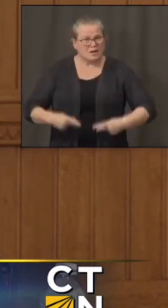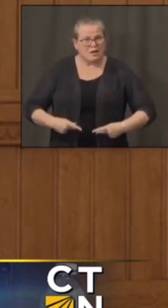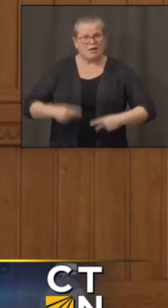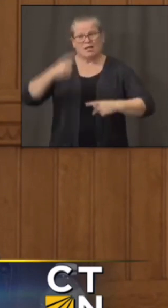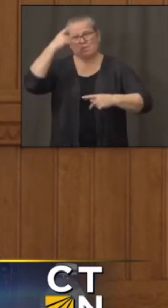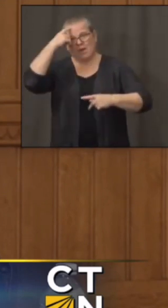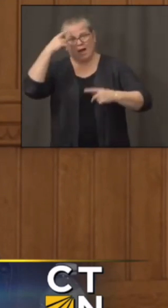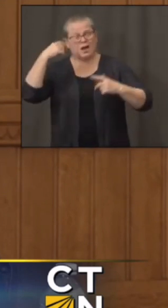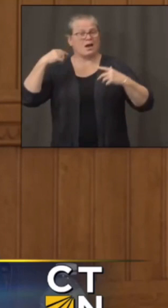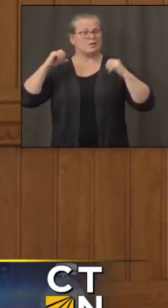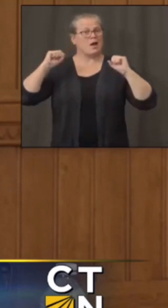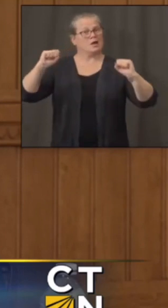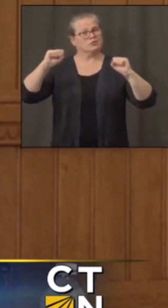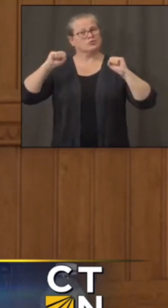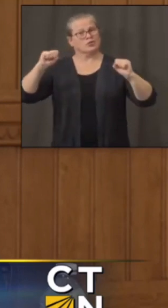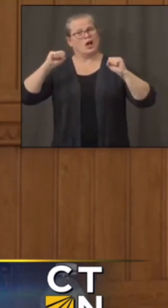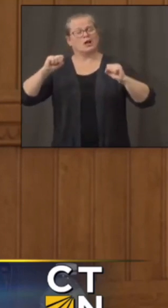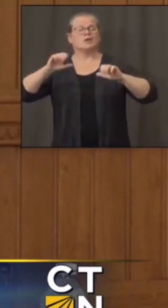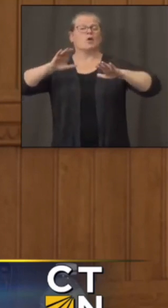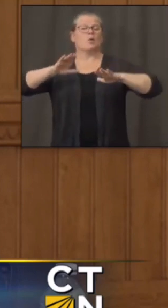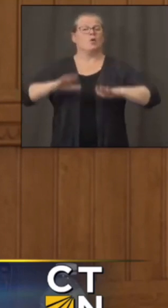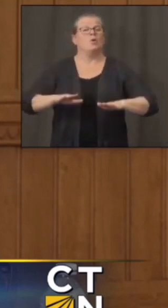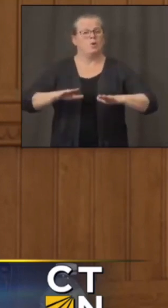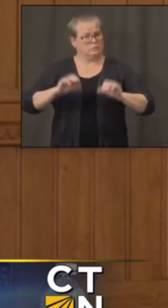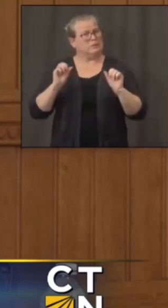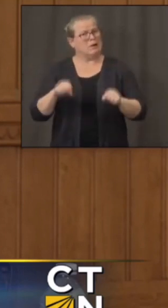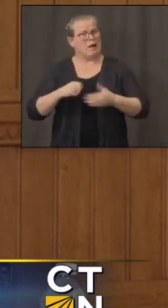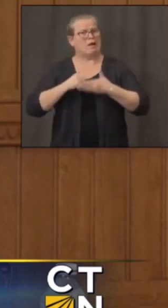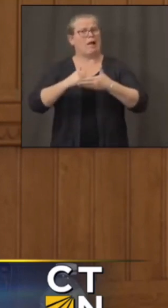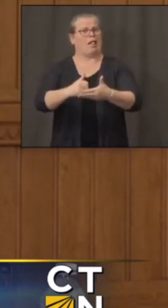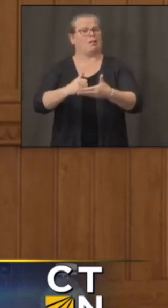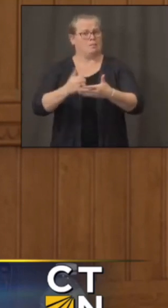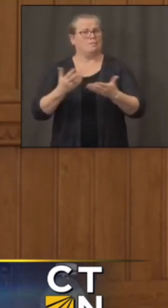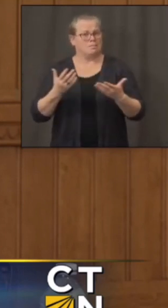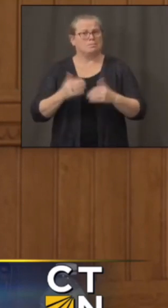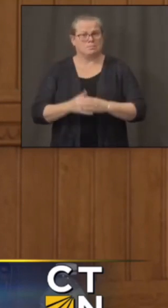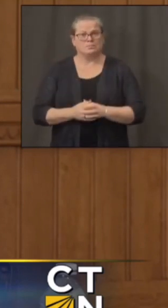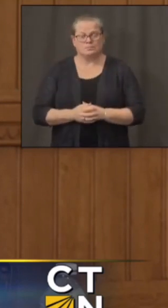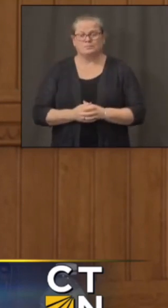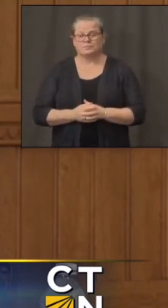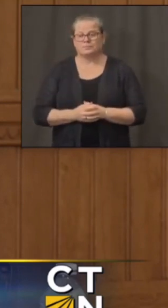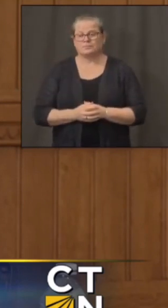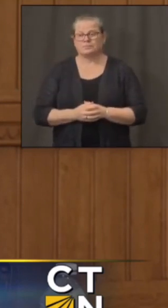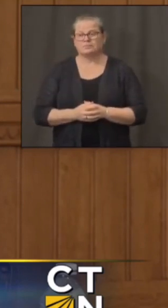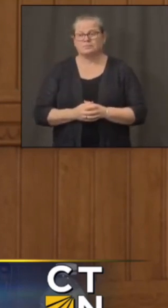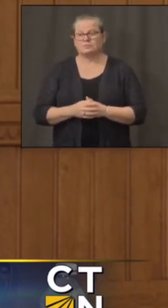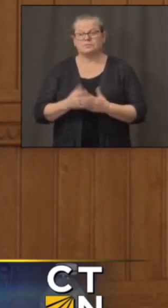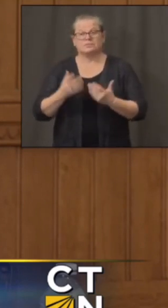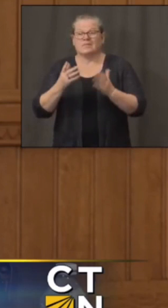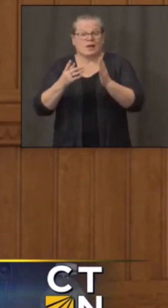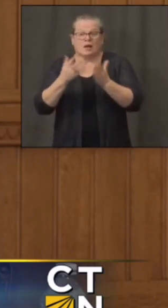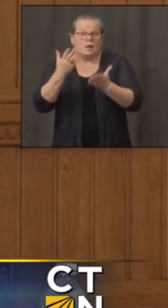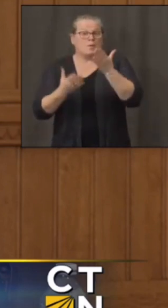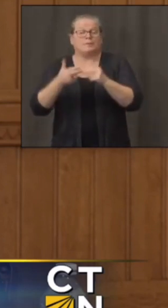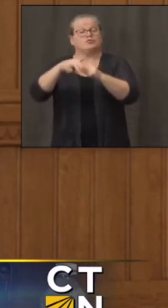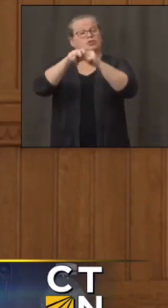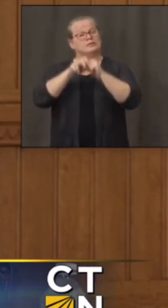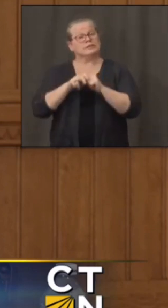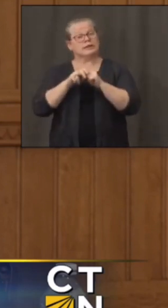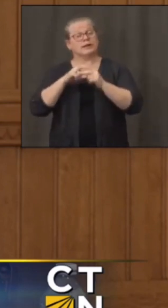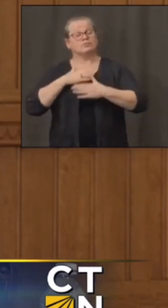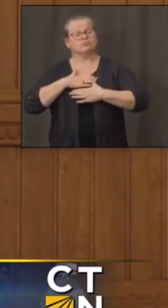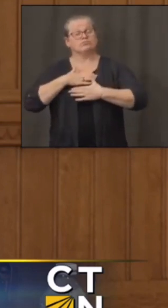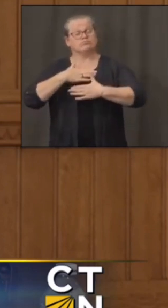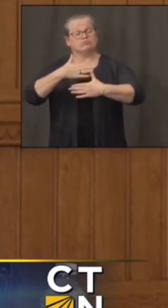in the body and can help to reduce feelings of anxiety or stress. Deep breathing or relaxation